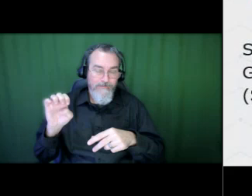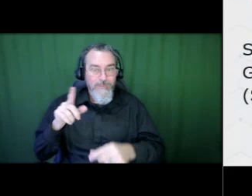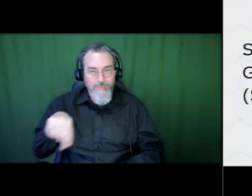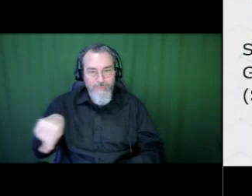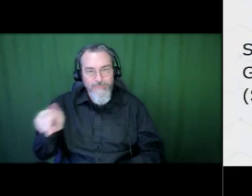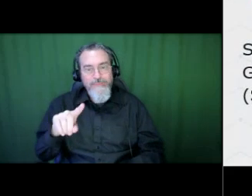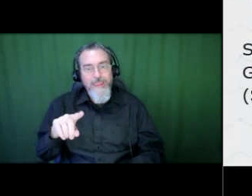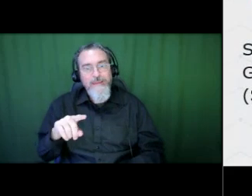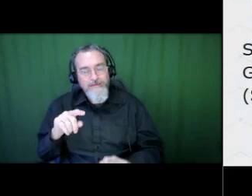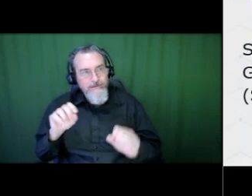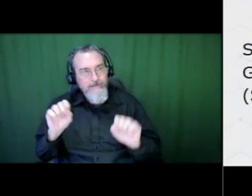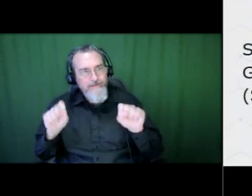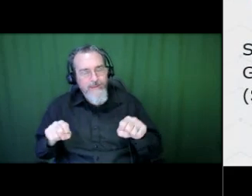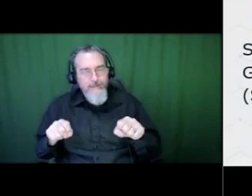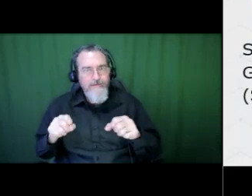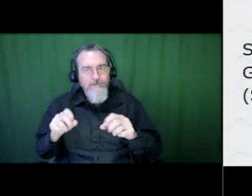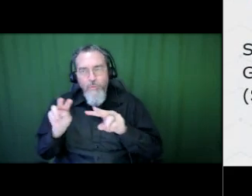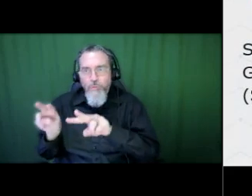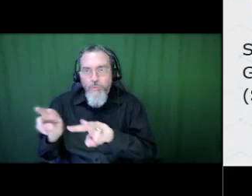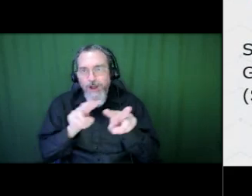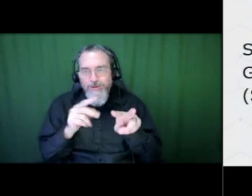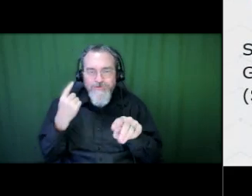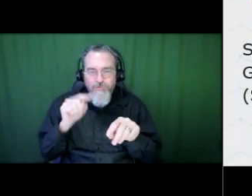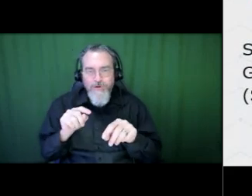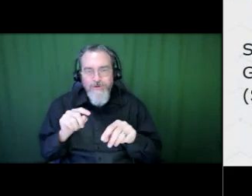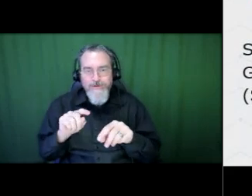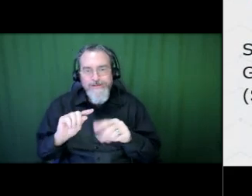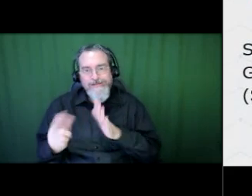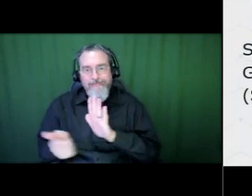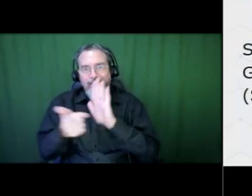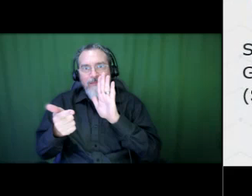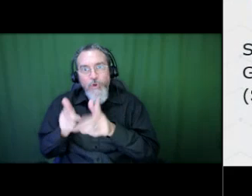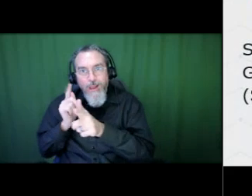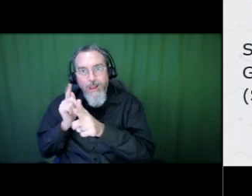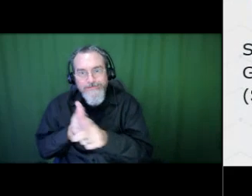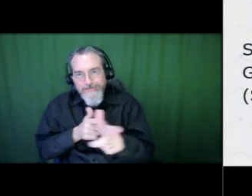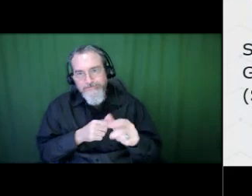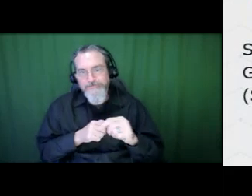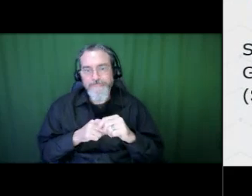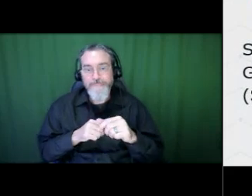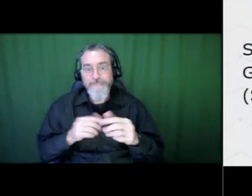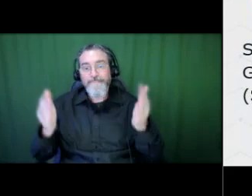train them on how to use the software to start to collect that data. Next slide.